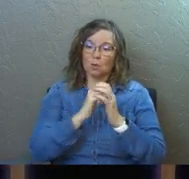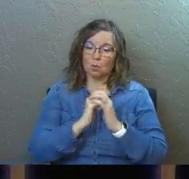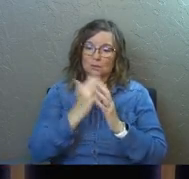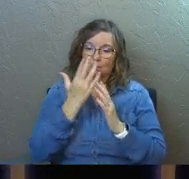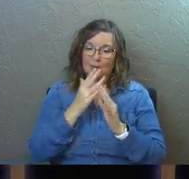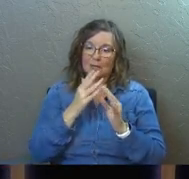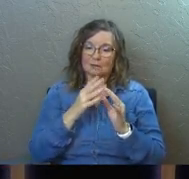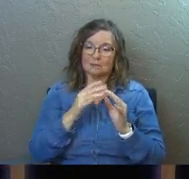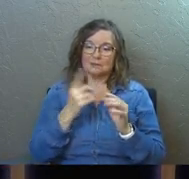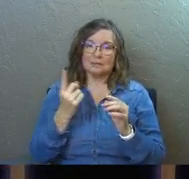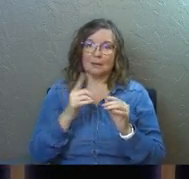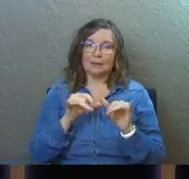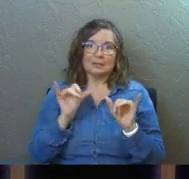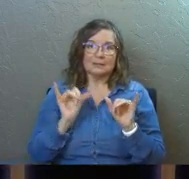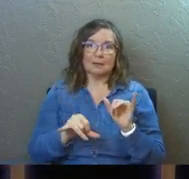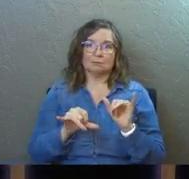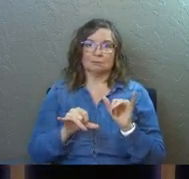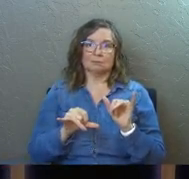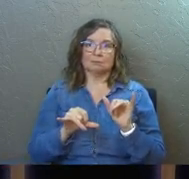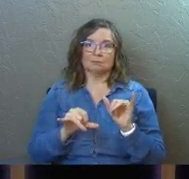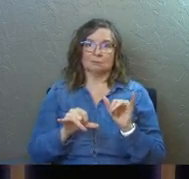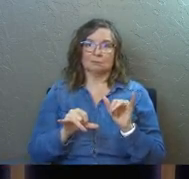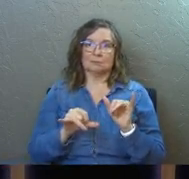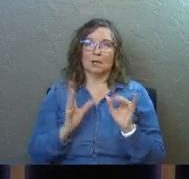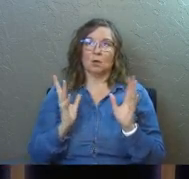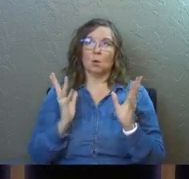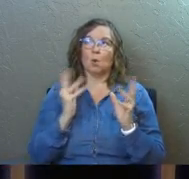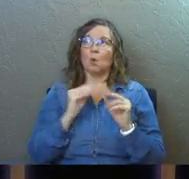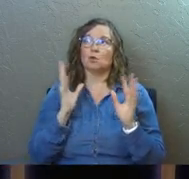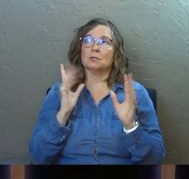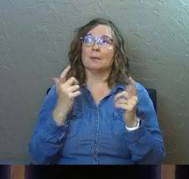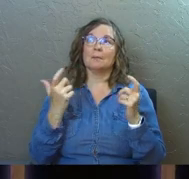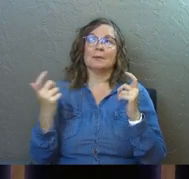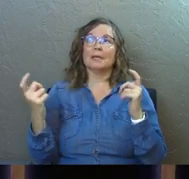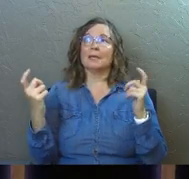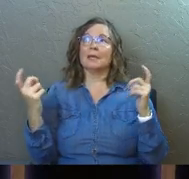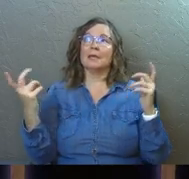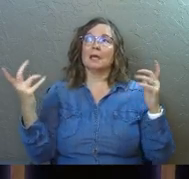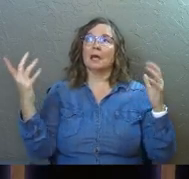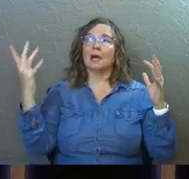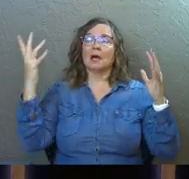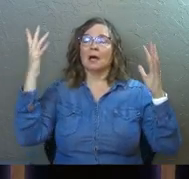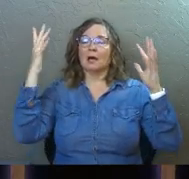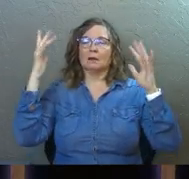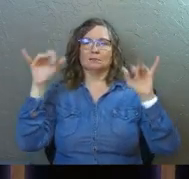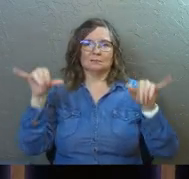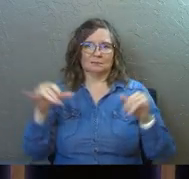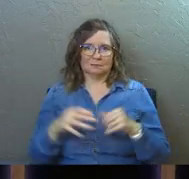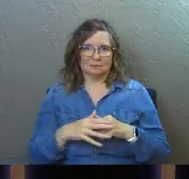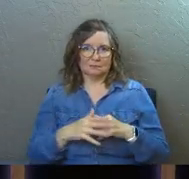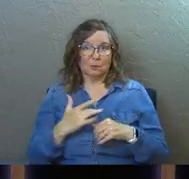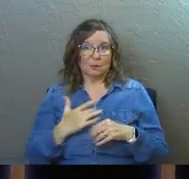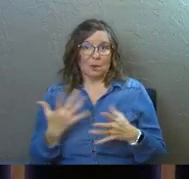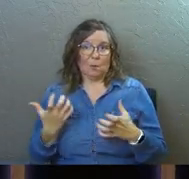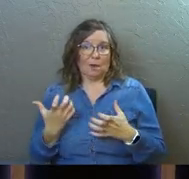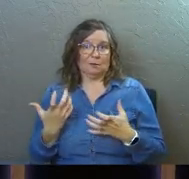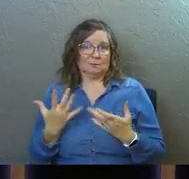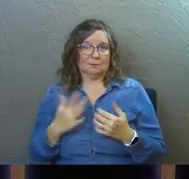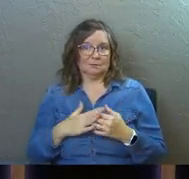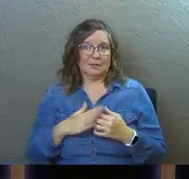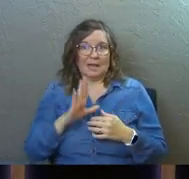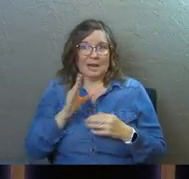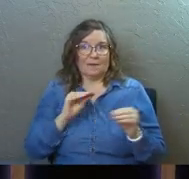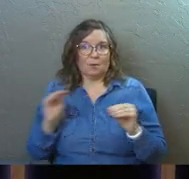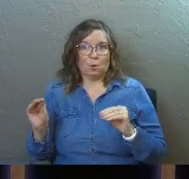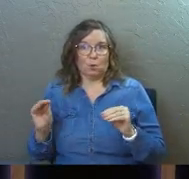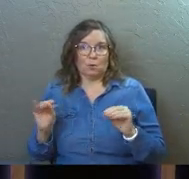worship of God to be something static and gorgeous and big and massive like a cathedral and